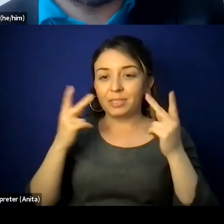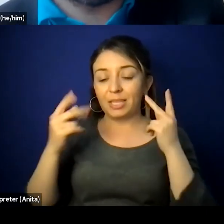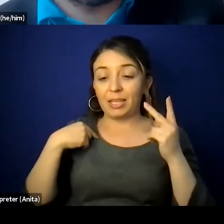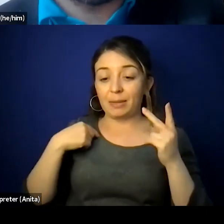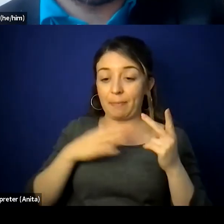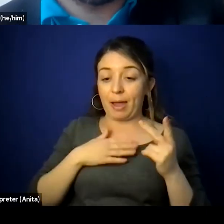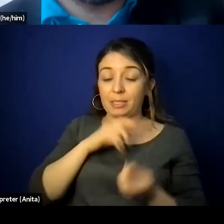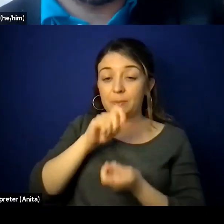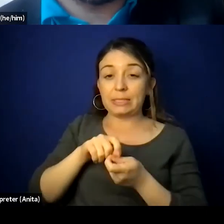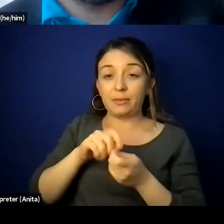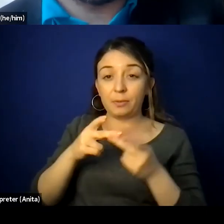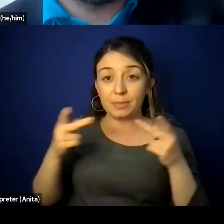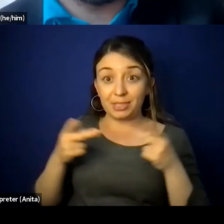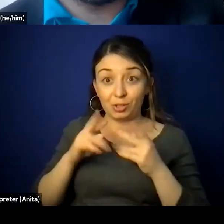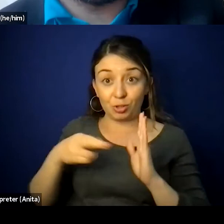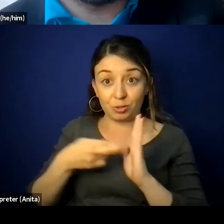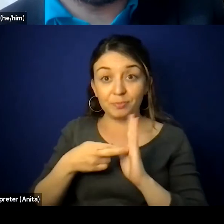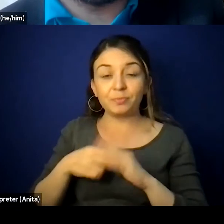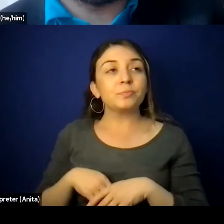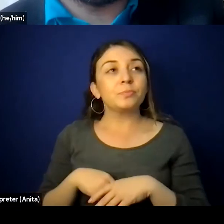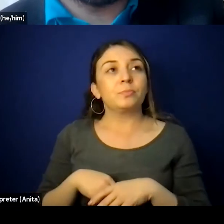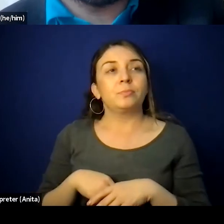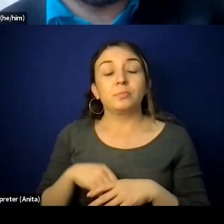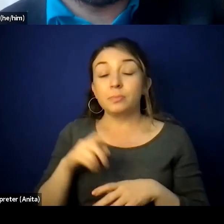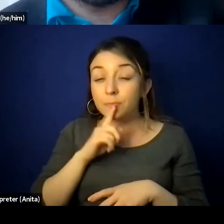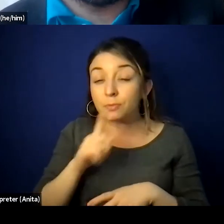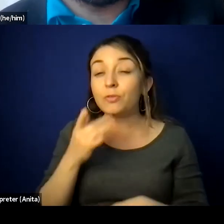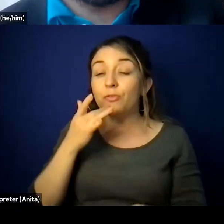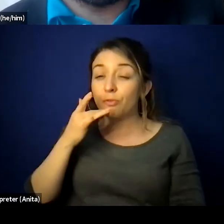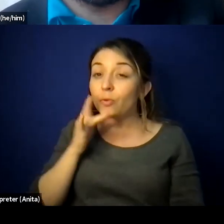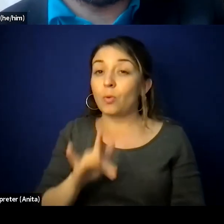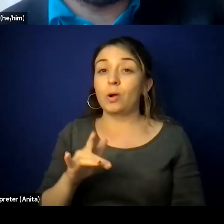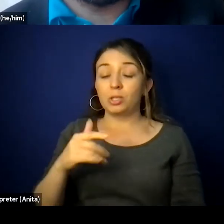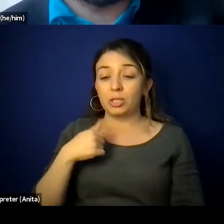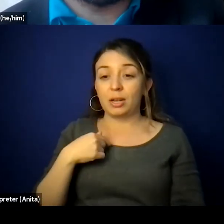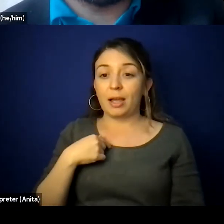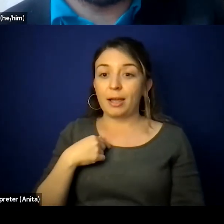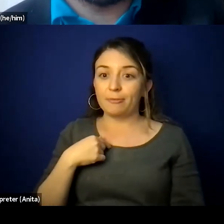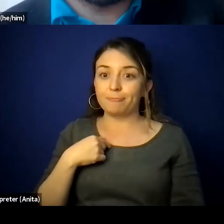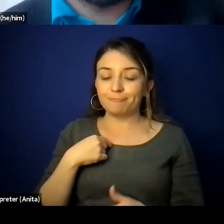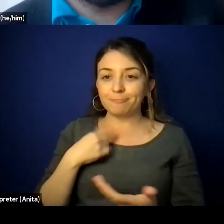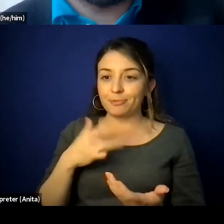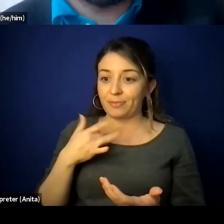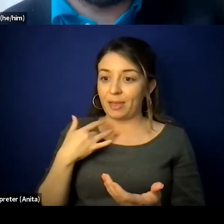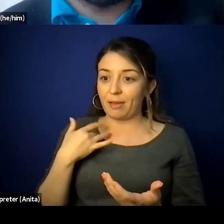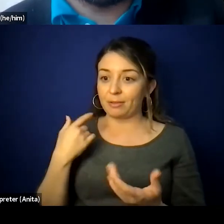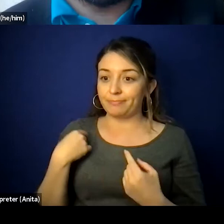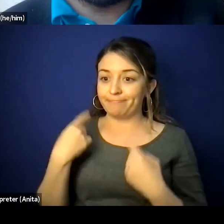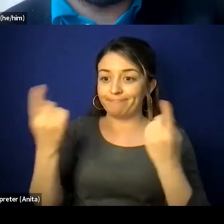position is how really, really fortunate I've been over the course of